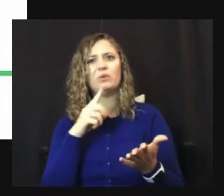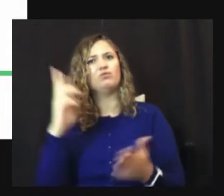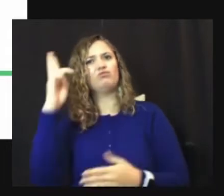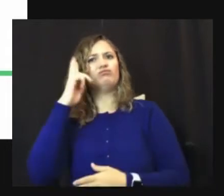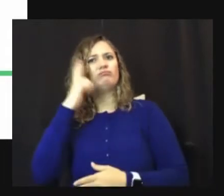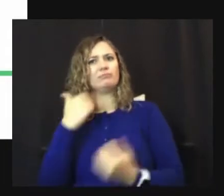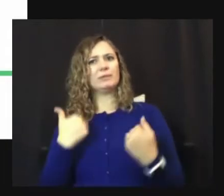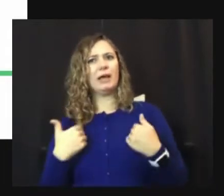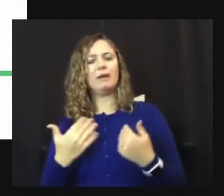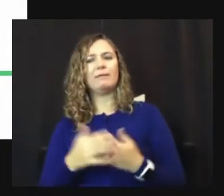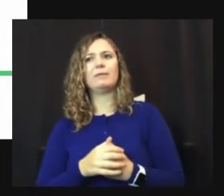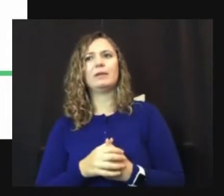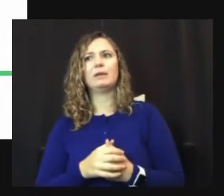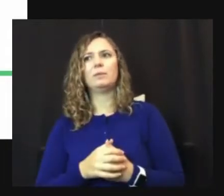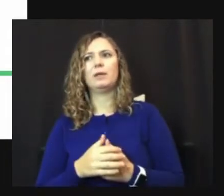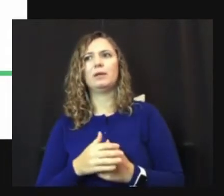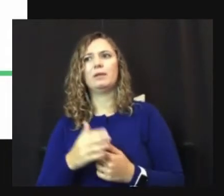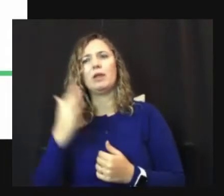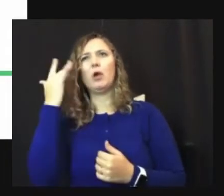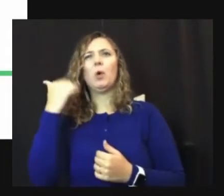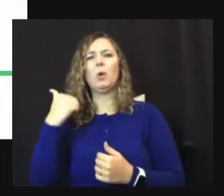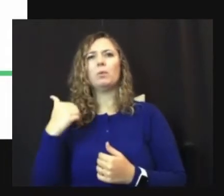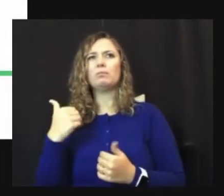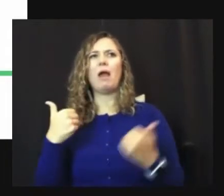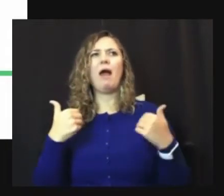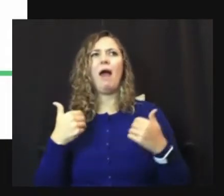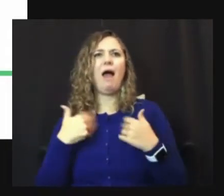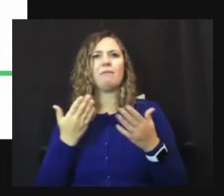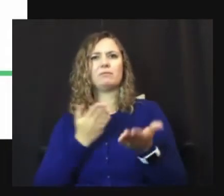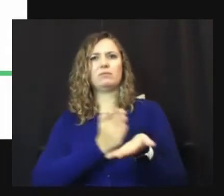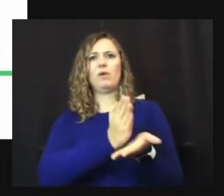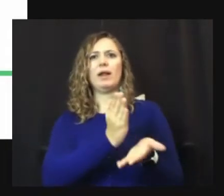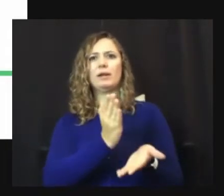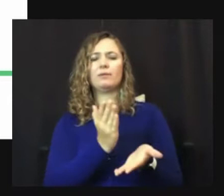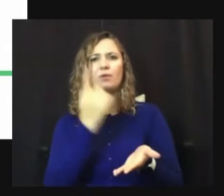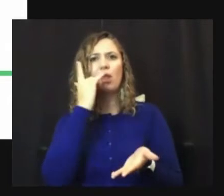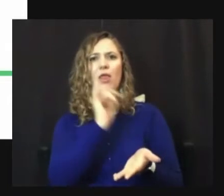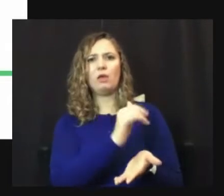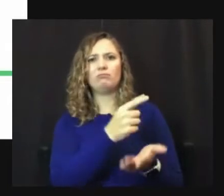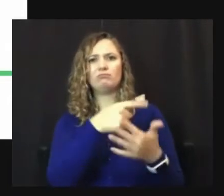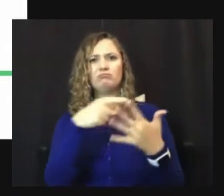in America and most countries, probably